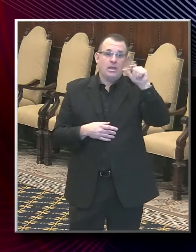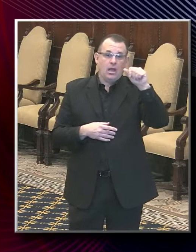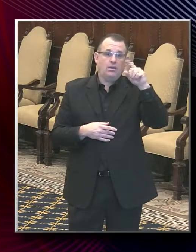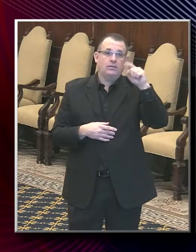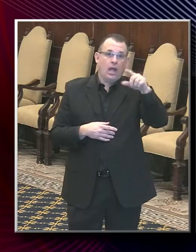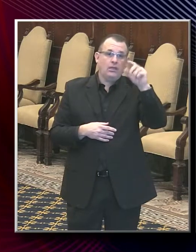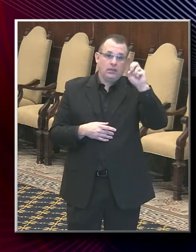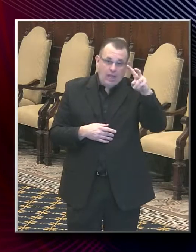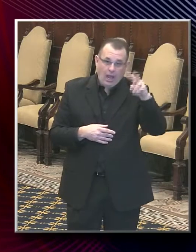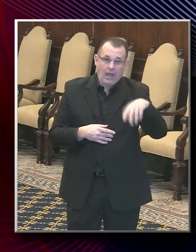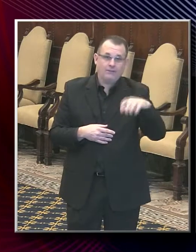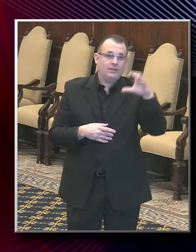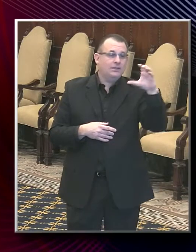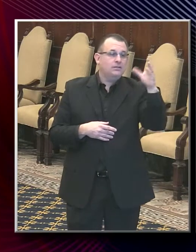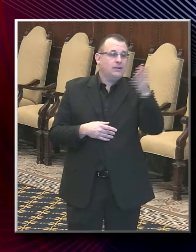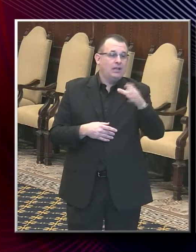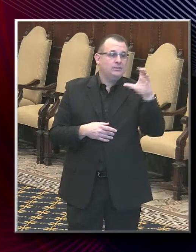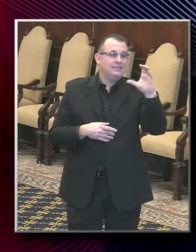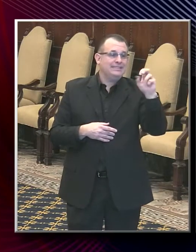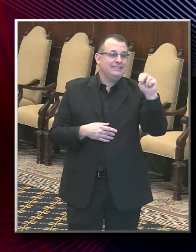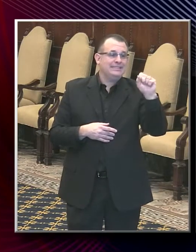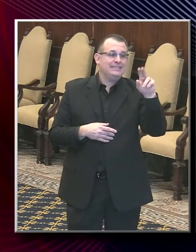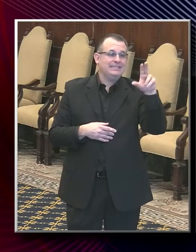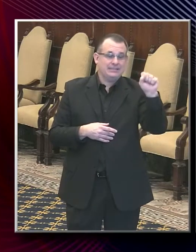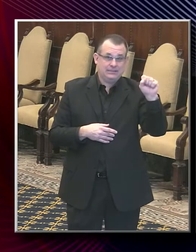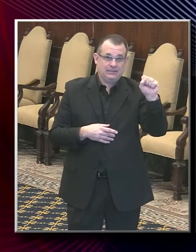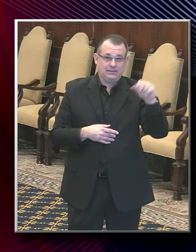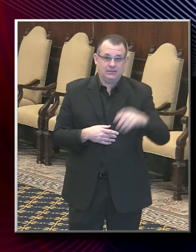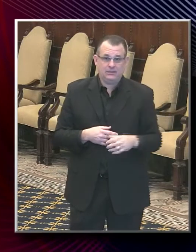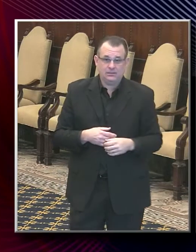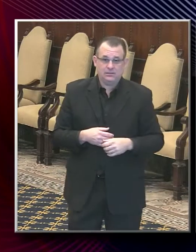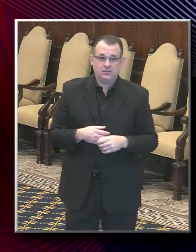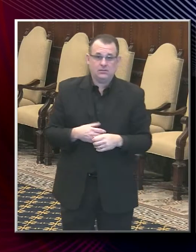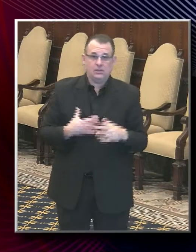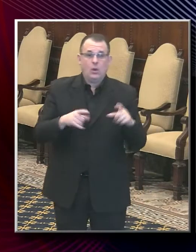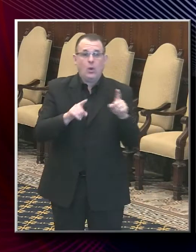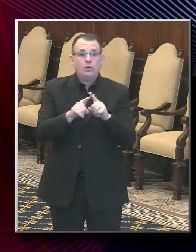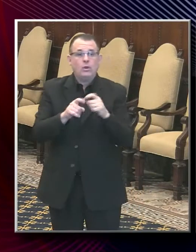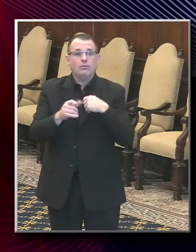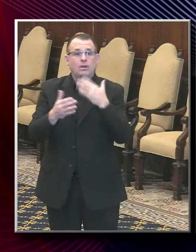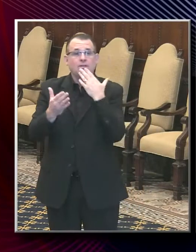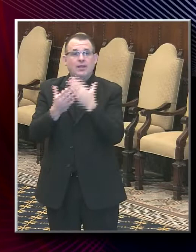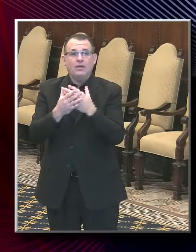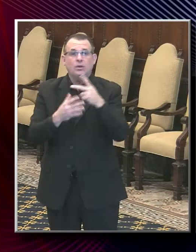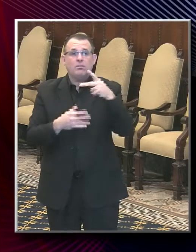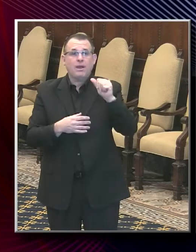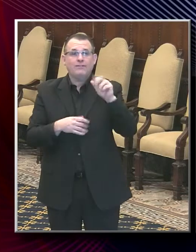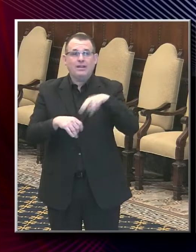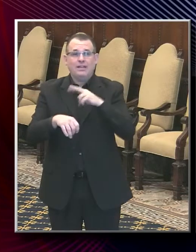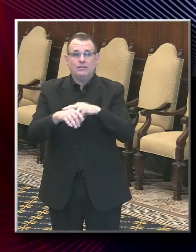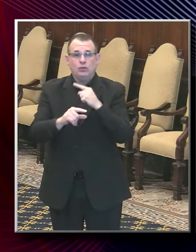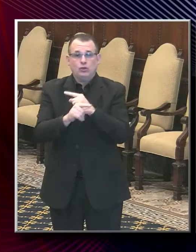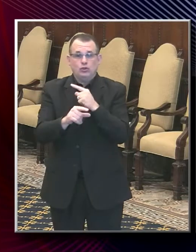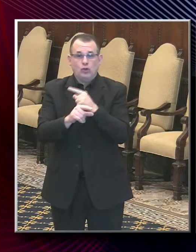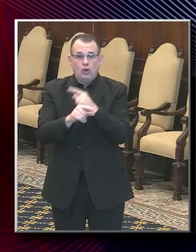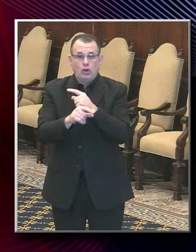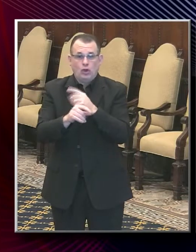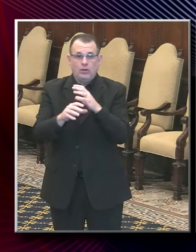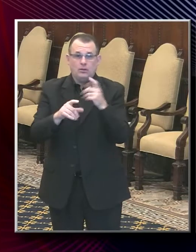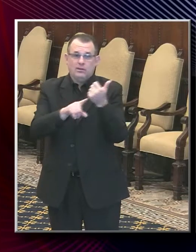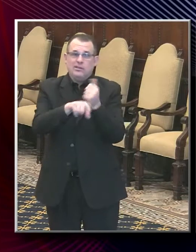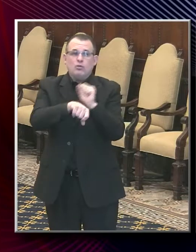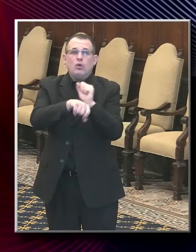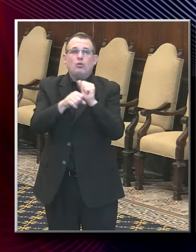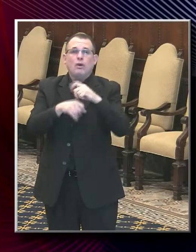philadelphia.gov/census. Finally, we'd like to thank the Pennsylvania National Guard for working with our Emergency Operations Center. They've done tremendous work